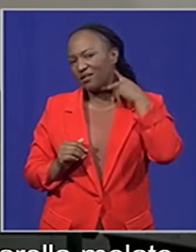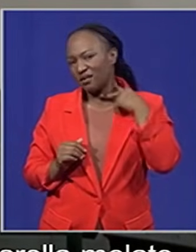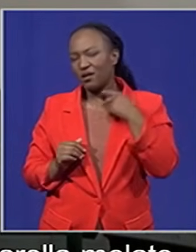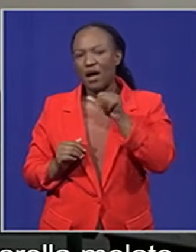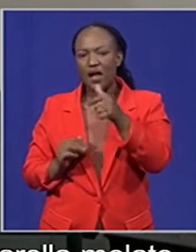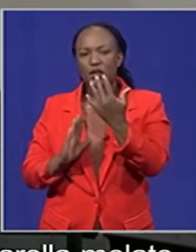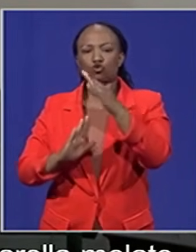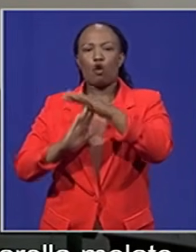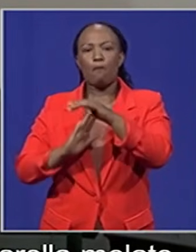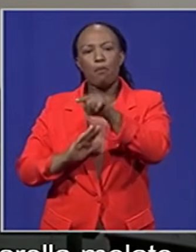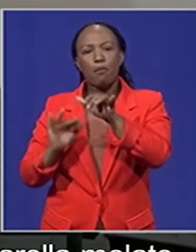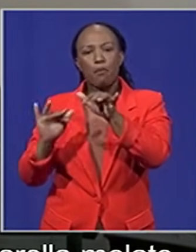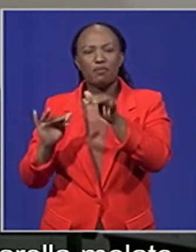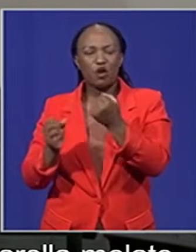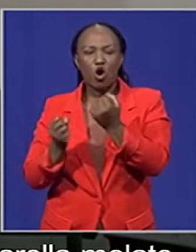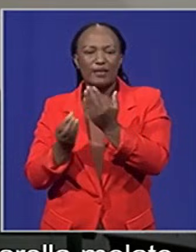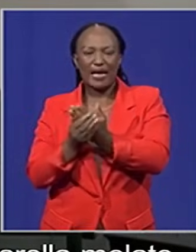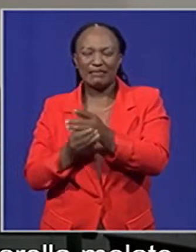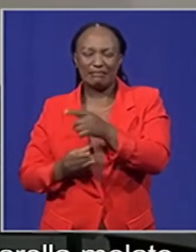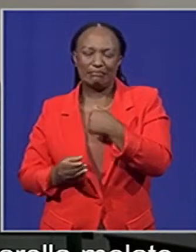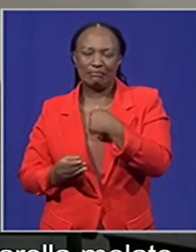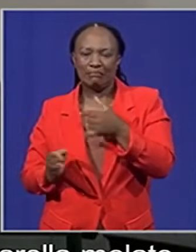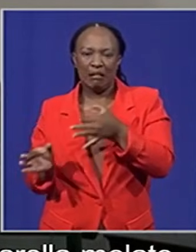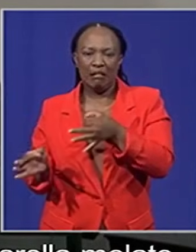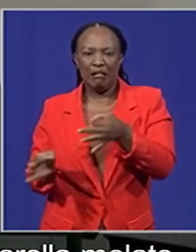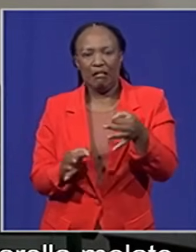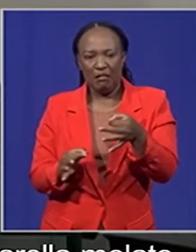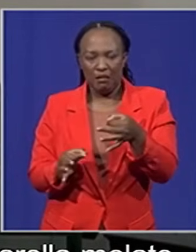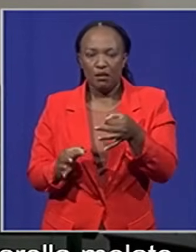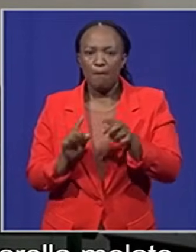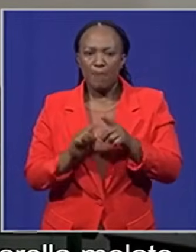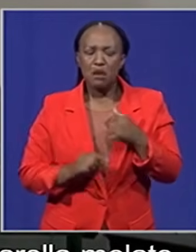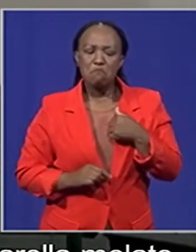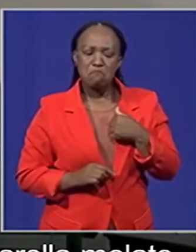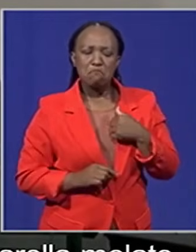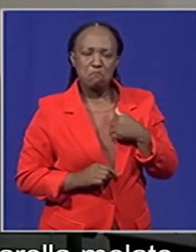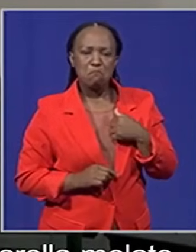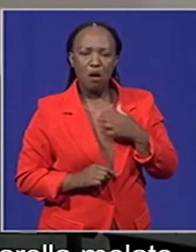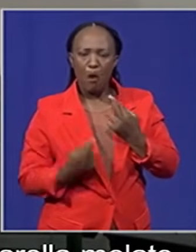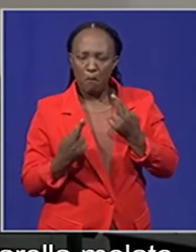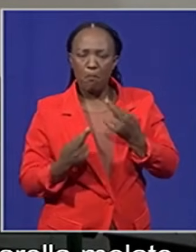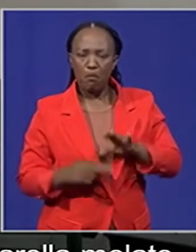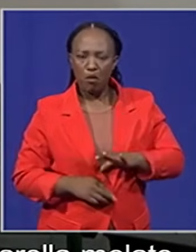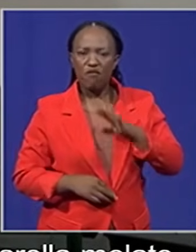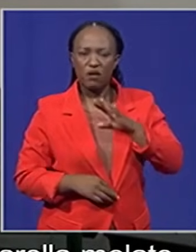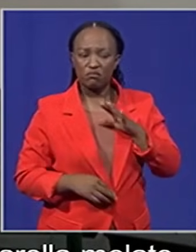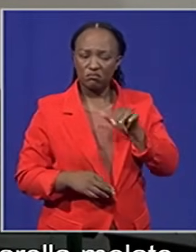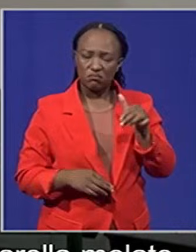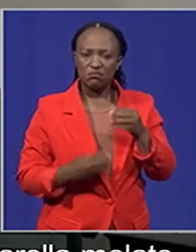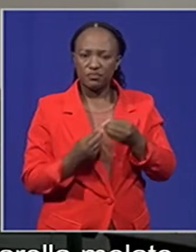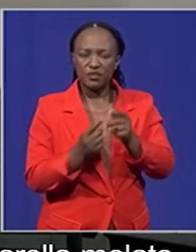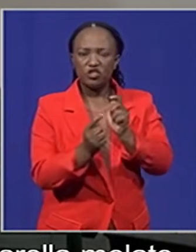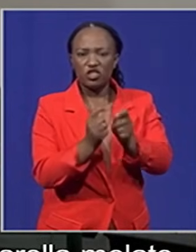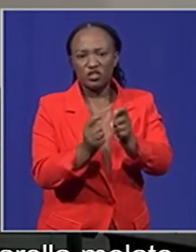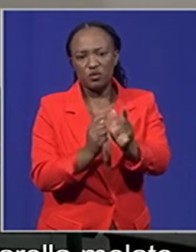high-profile cases have not moved swiftly. But I feel confident that, things will change, and in many cases before